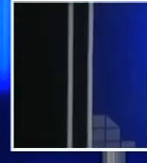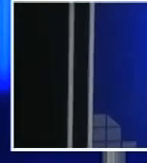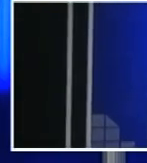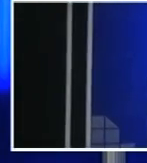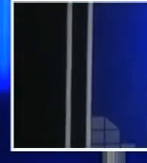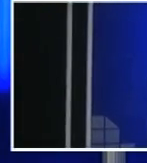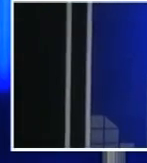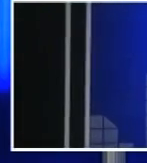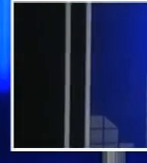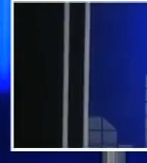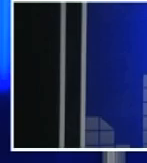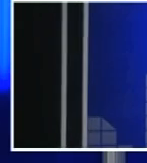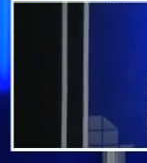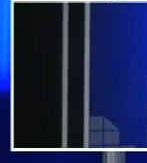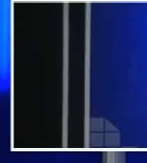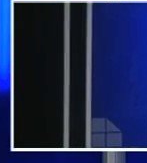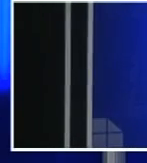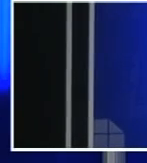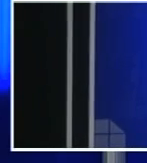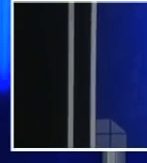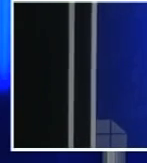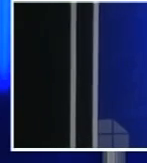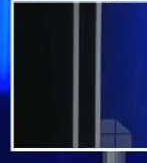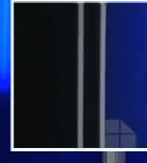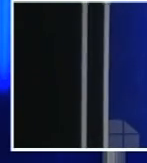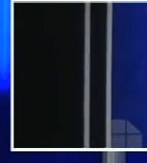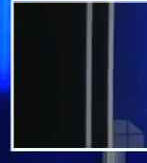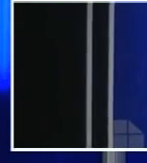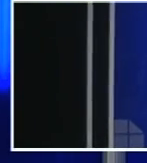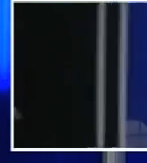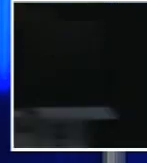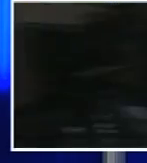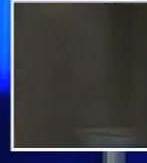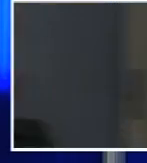Kasi. I'd say with them. Yeah, I can hear you.